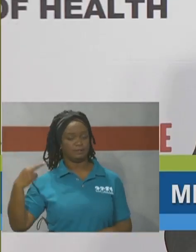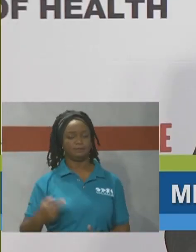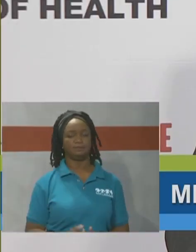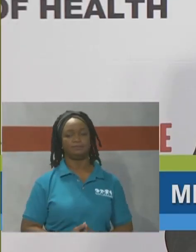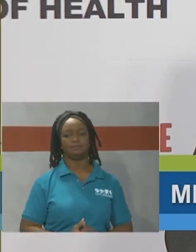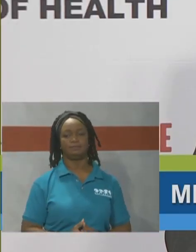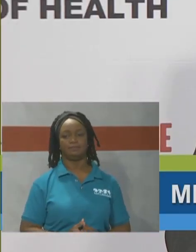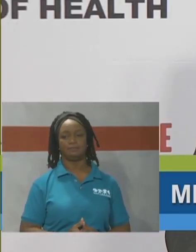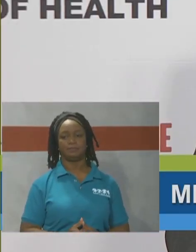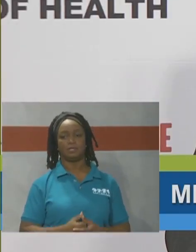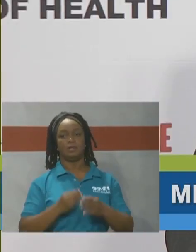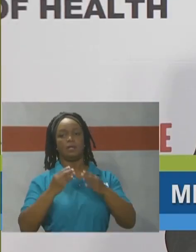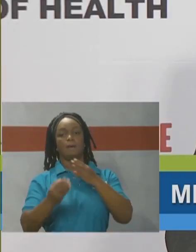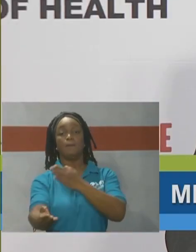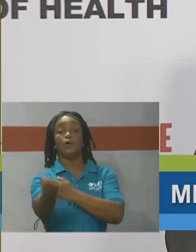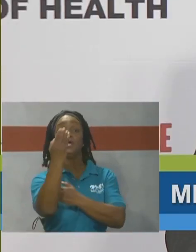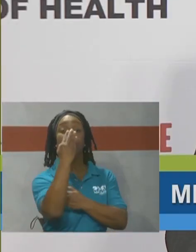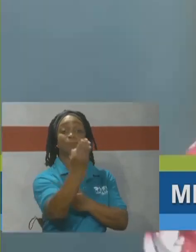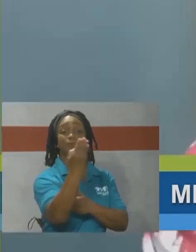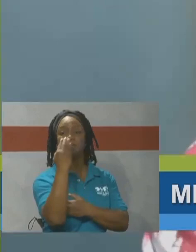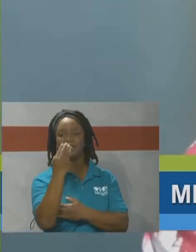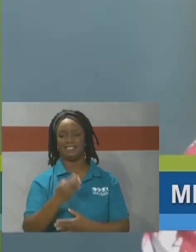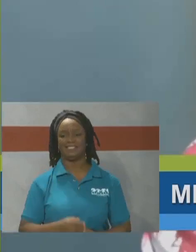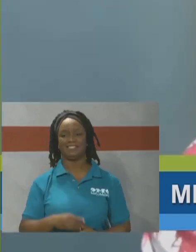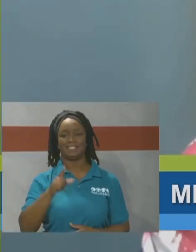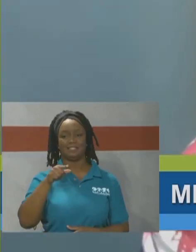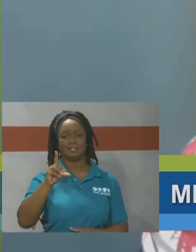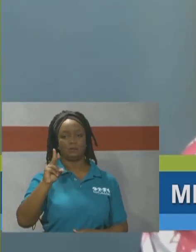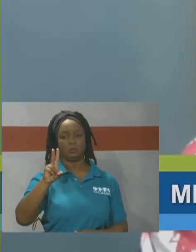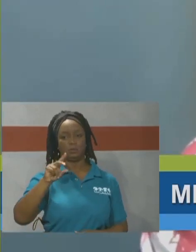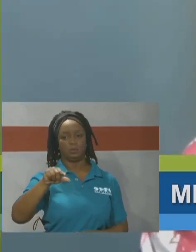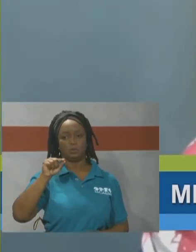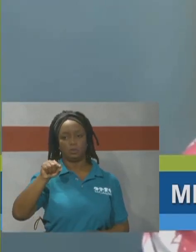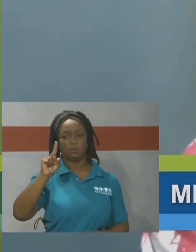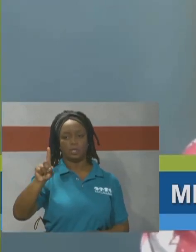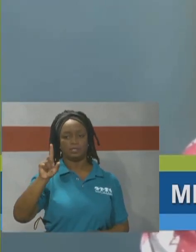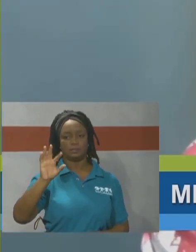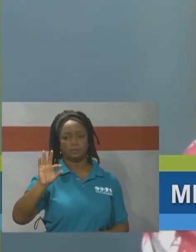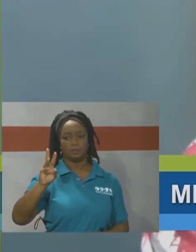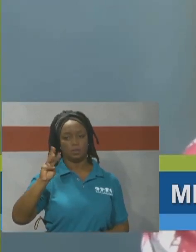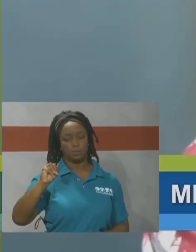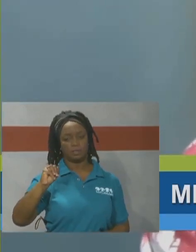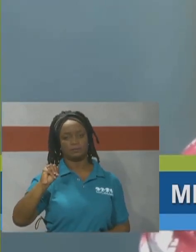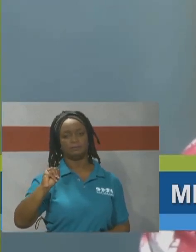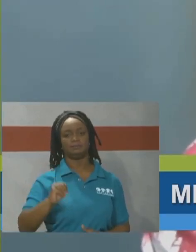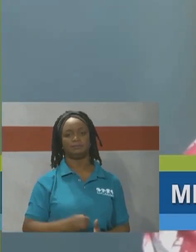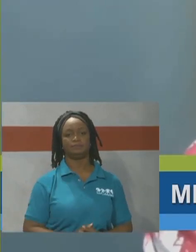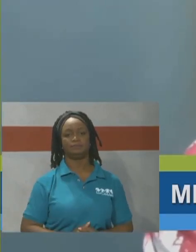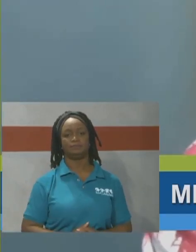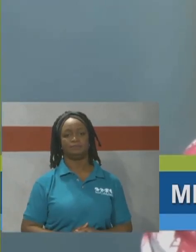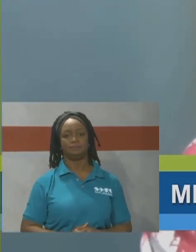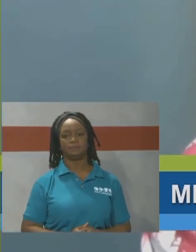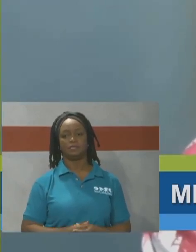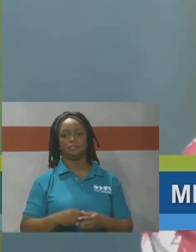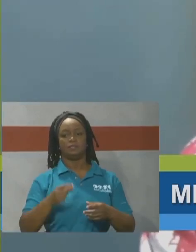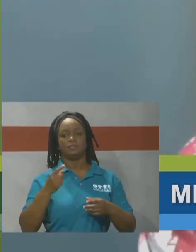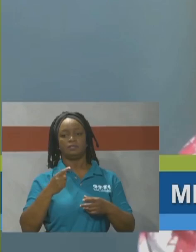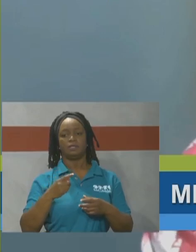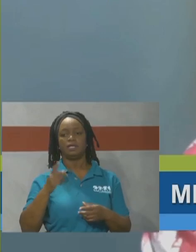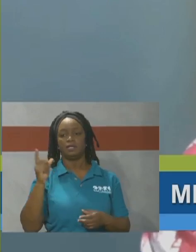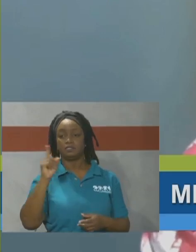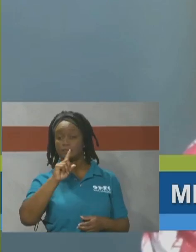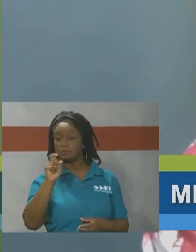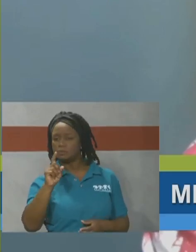Hi, good morning, everyone. Rai Rikomas from 103.1 FM. There have been questions, especially after the announcement